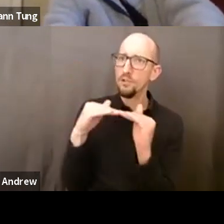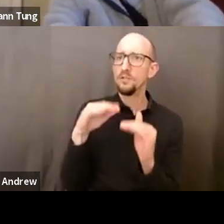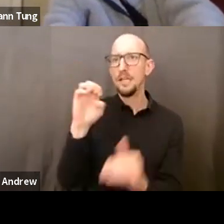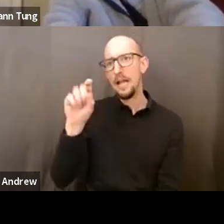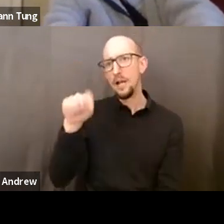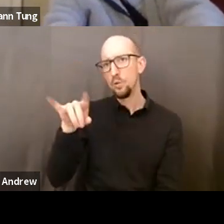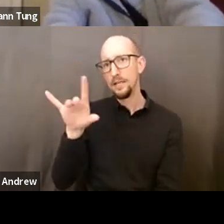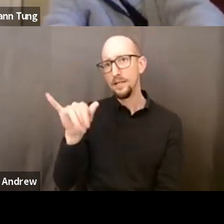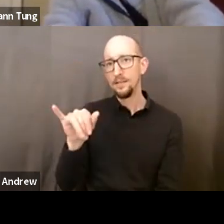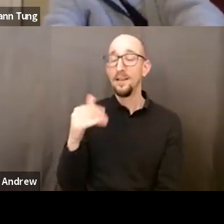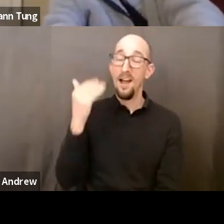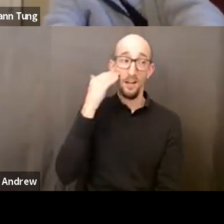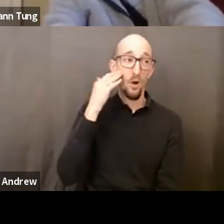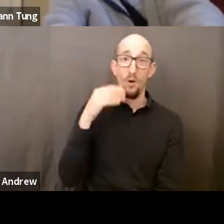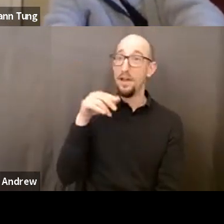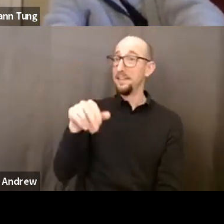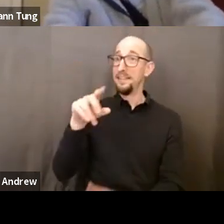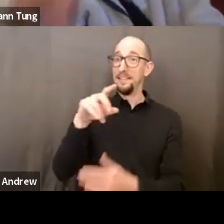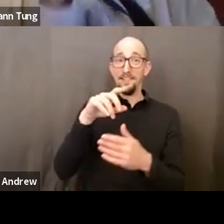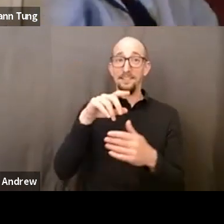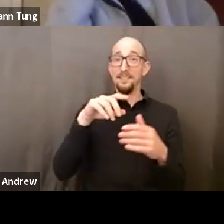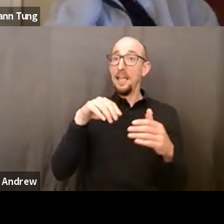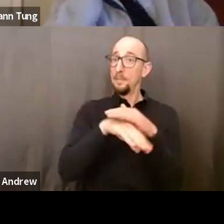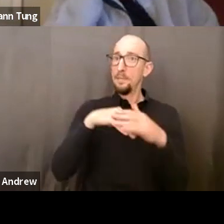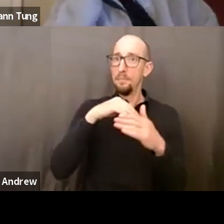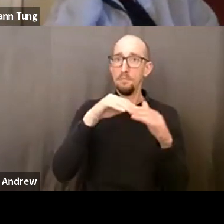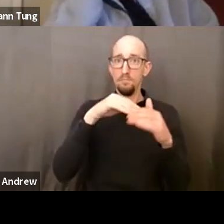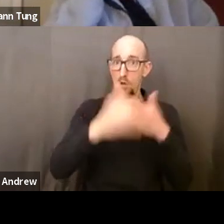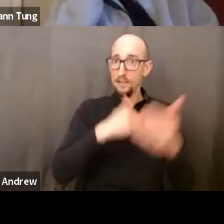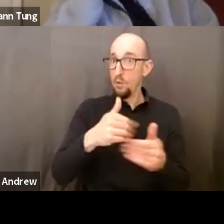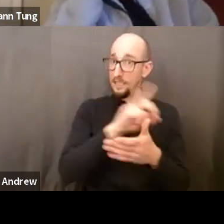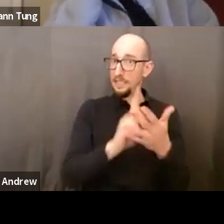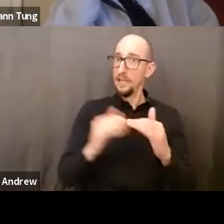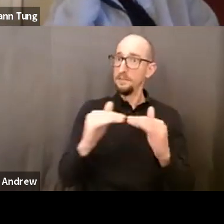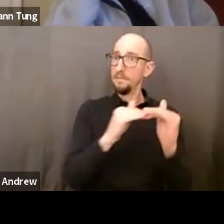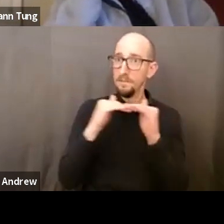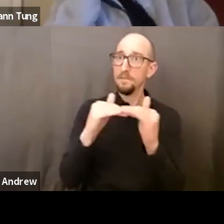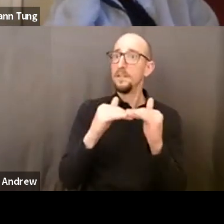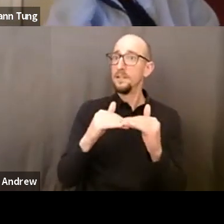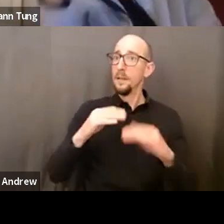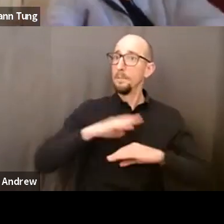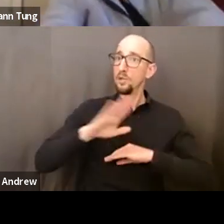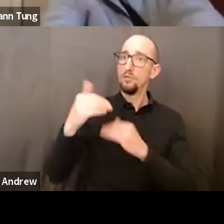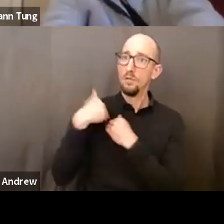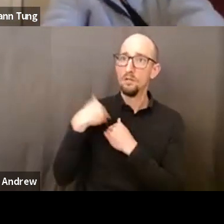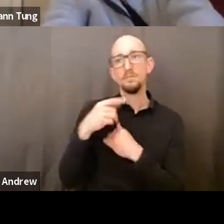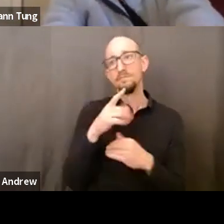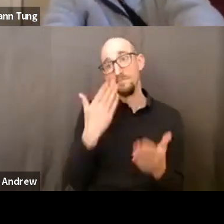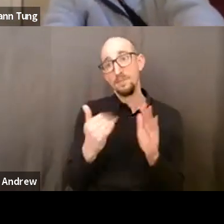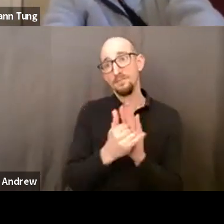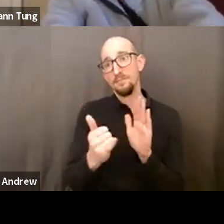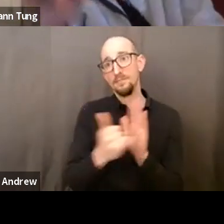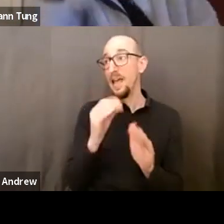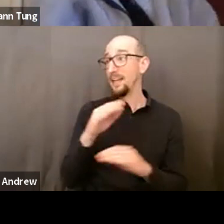prove impossible to design an admissions process that both fulfills the task force's charge and also meets the approval of all